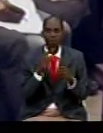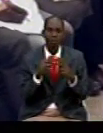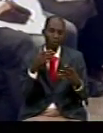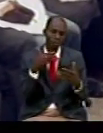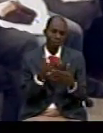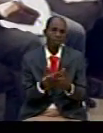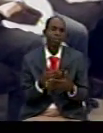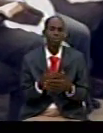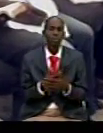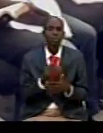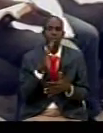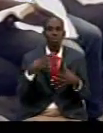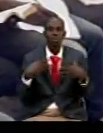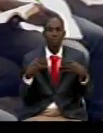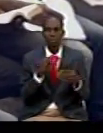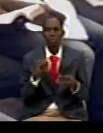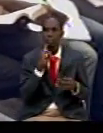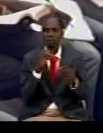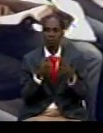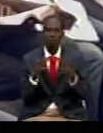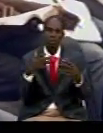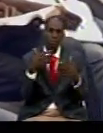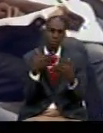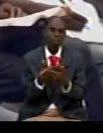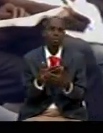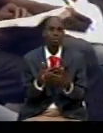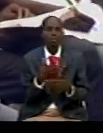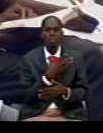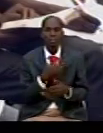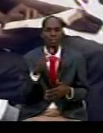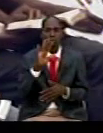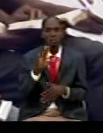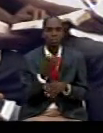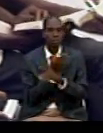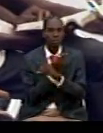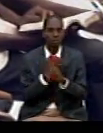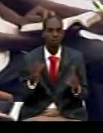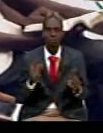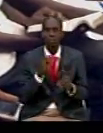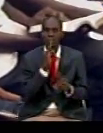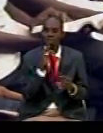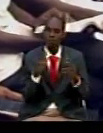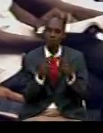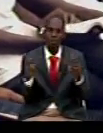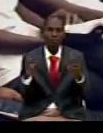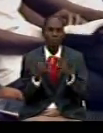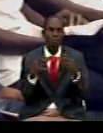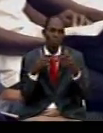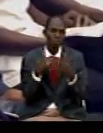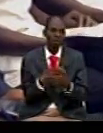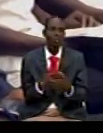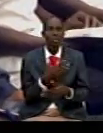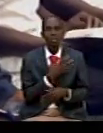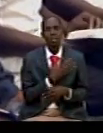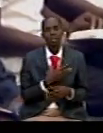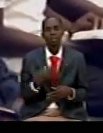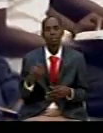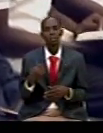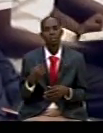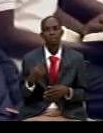near. Your healing is very near. And your deliverance is very near. And